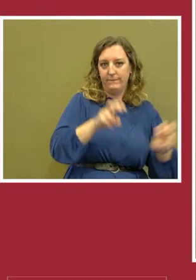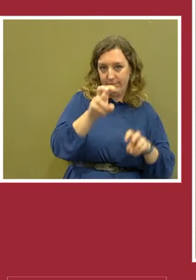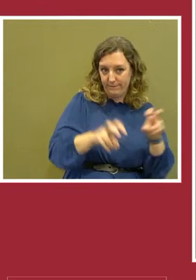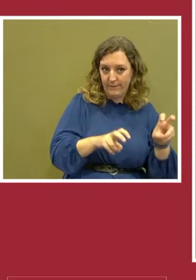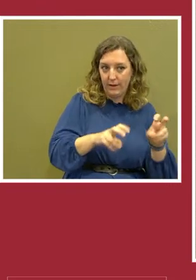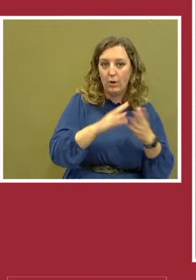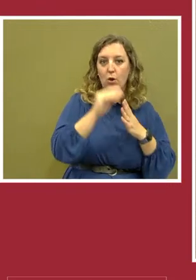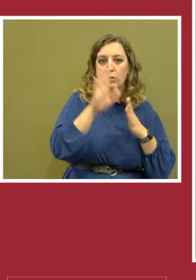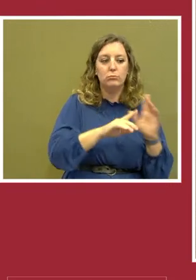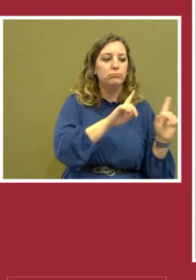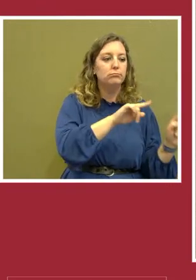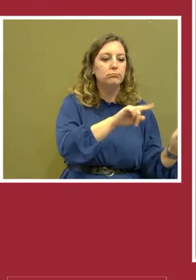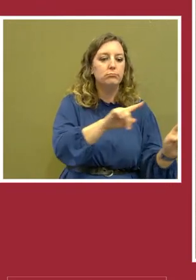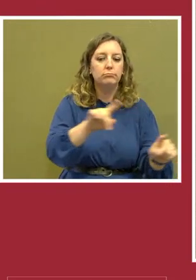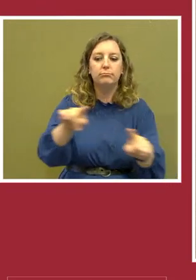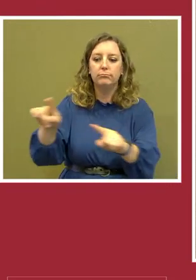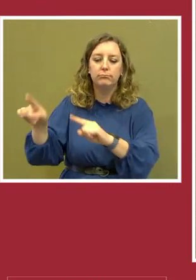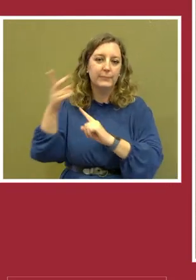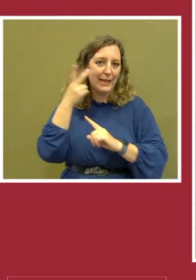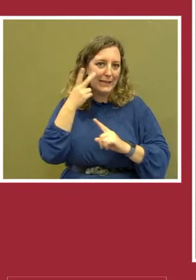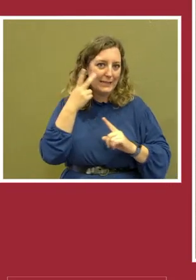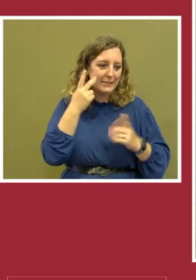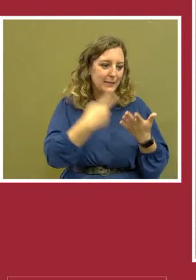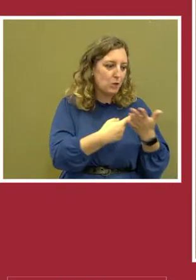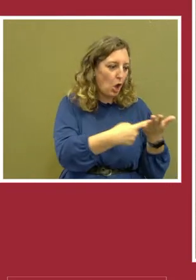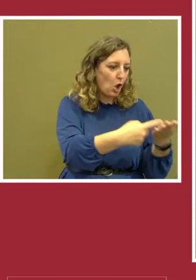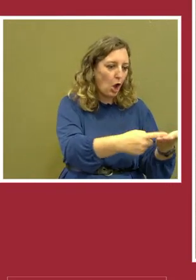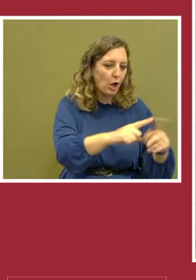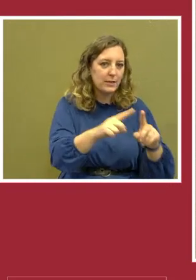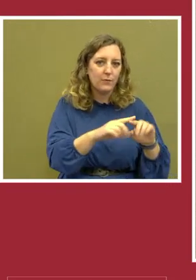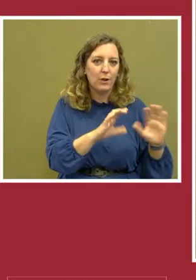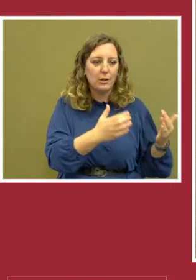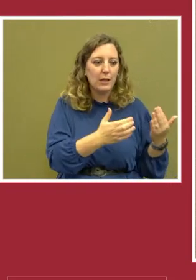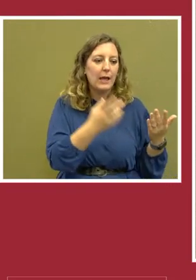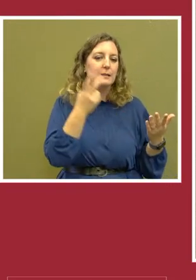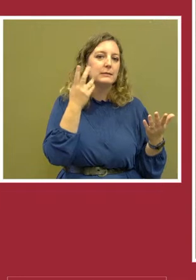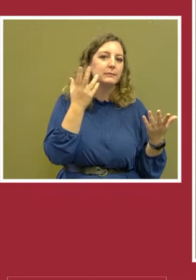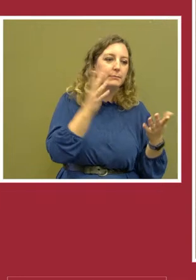which students go around and they see and talk to all the different classes and